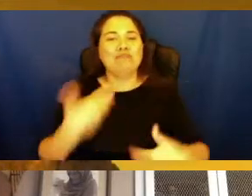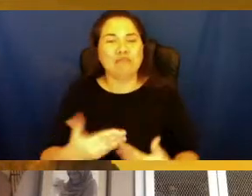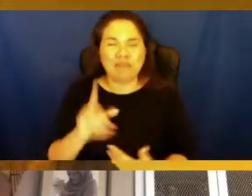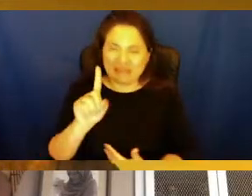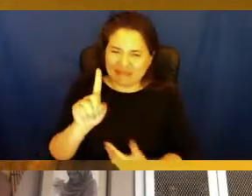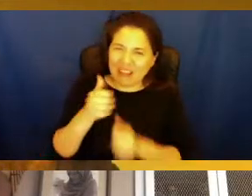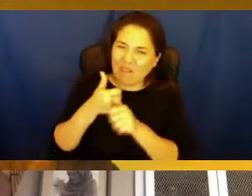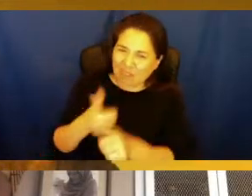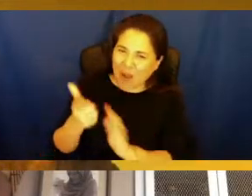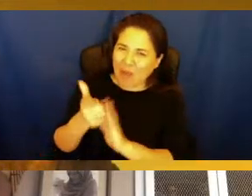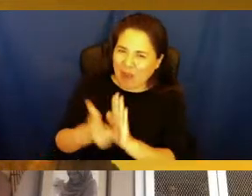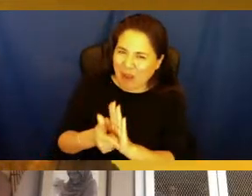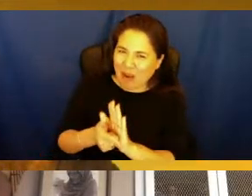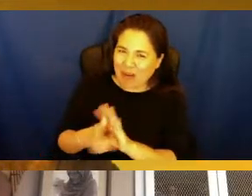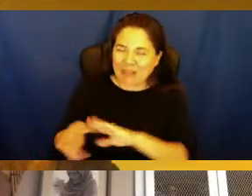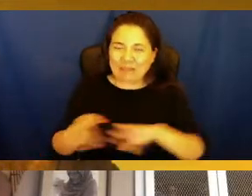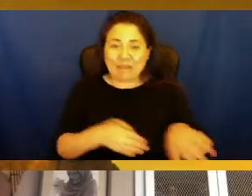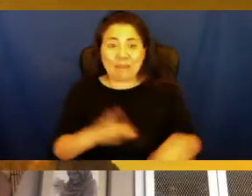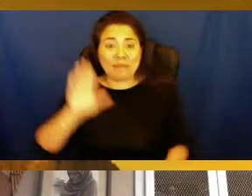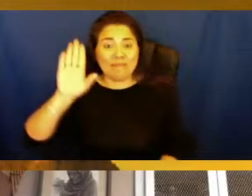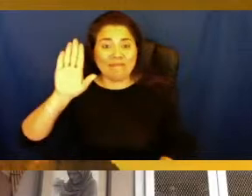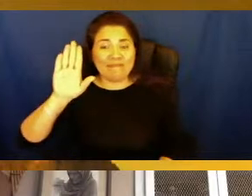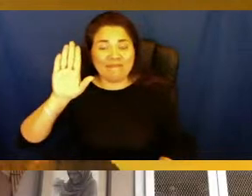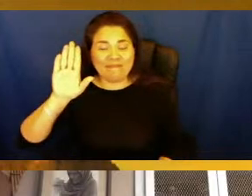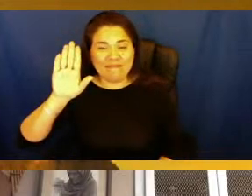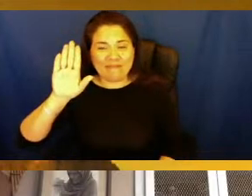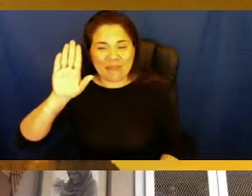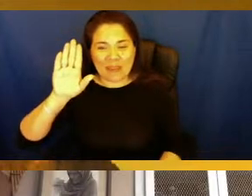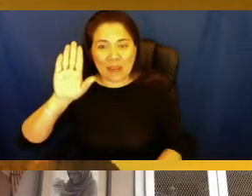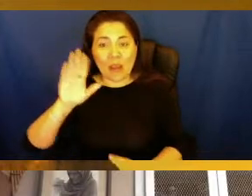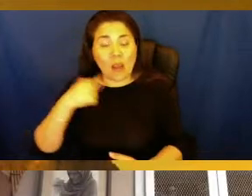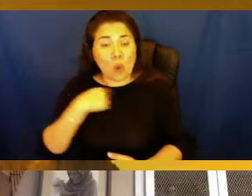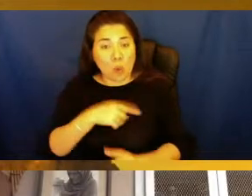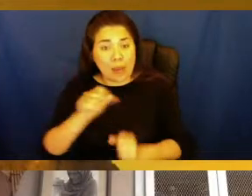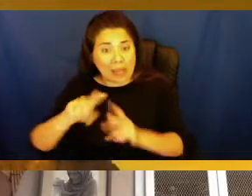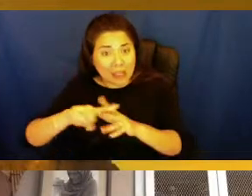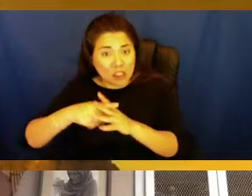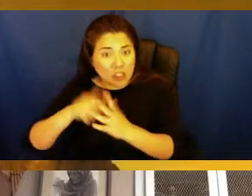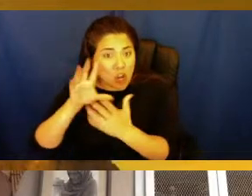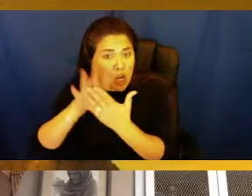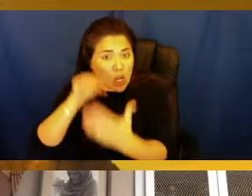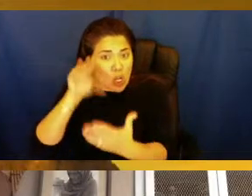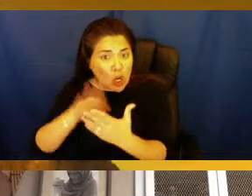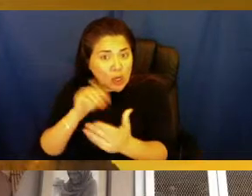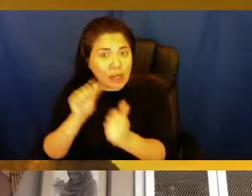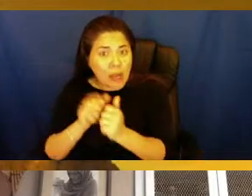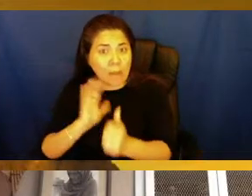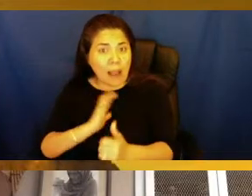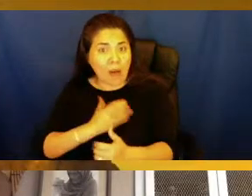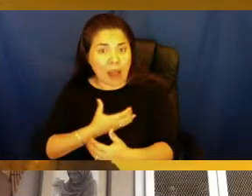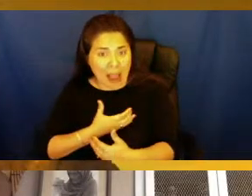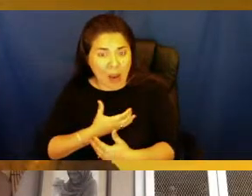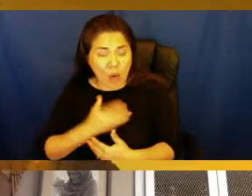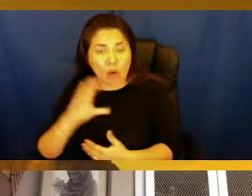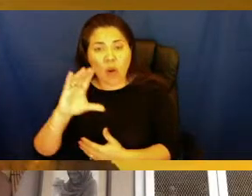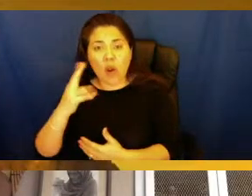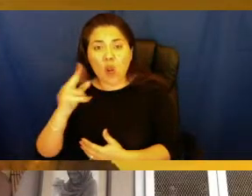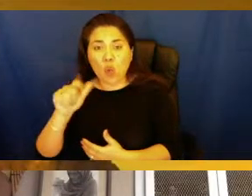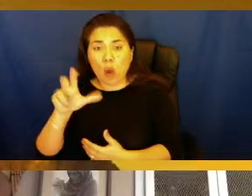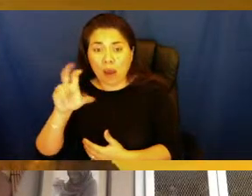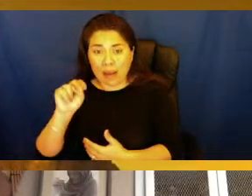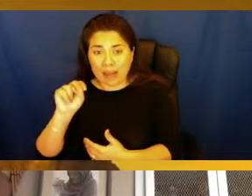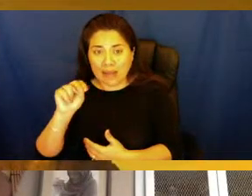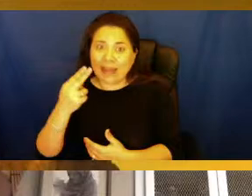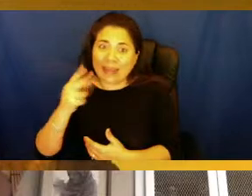One of the other things that people can do just to start learning about the Coahuiltecans in San Antonio and in Texas,